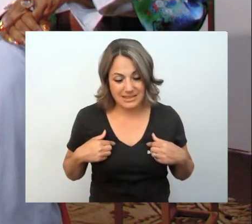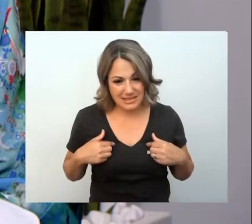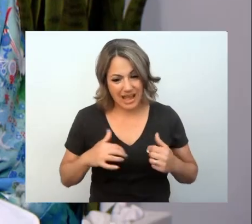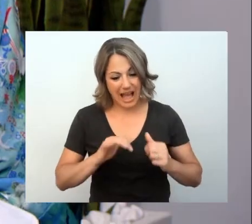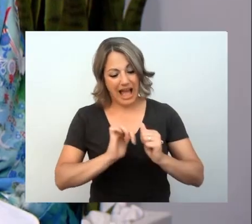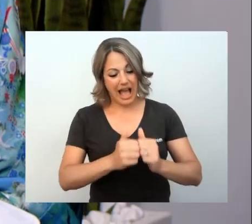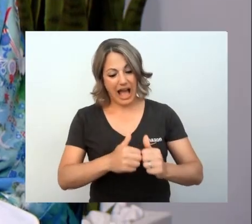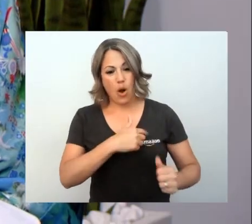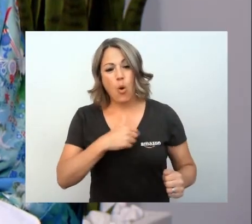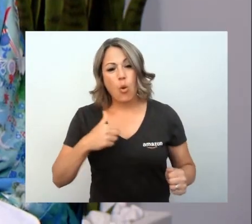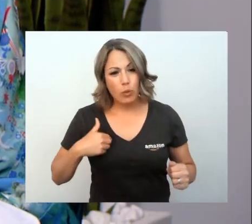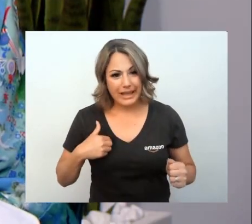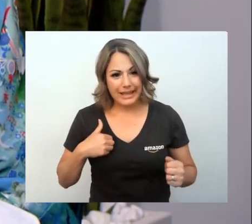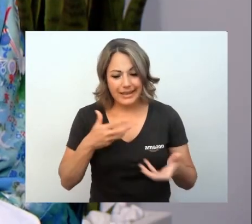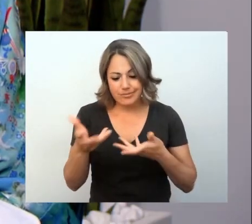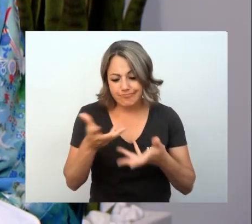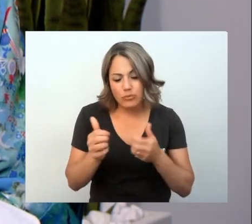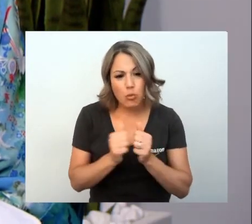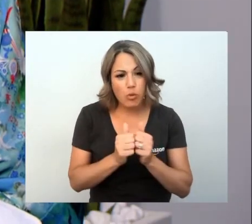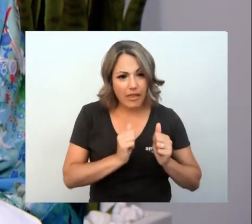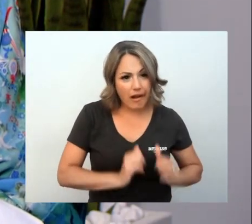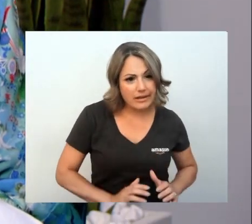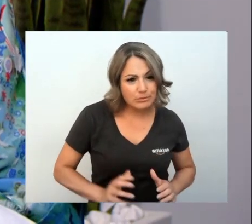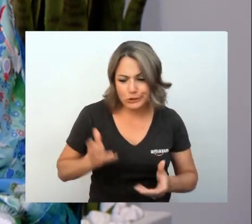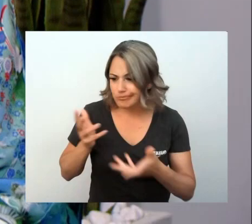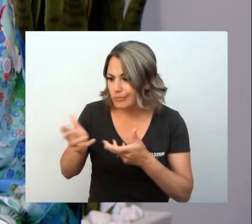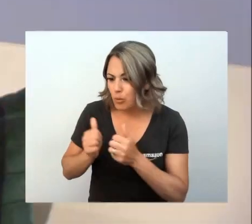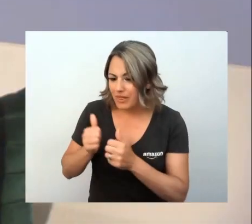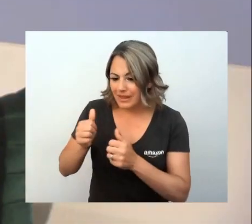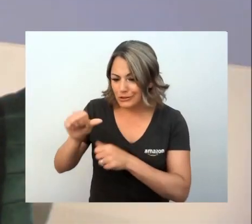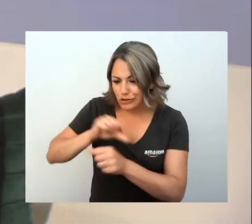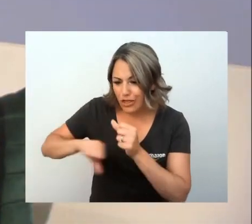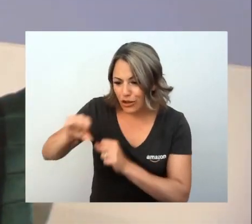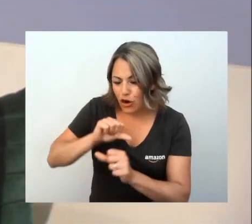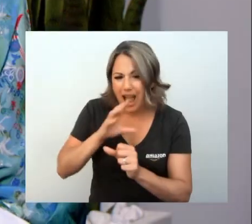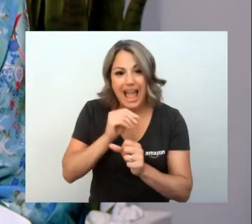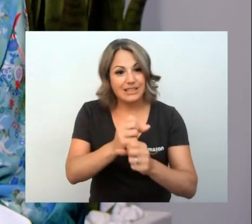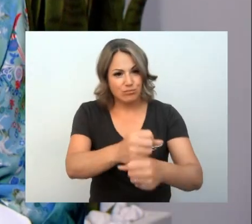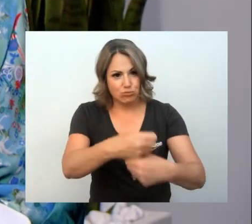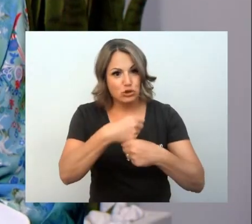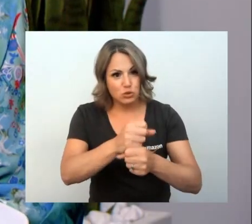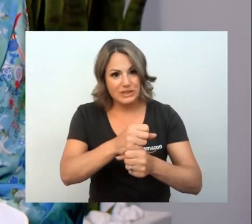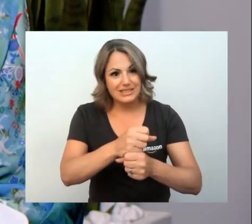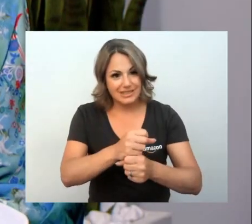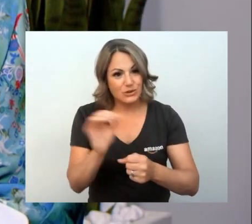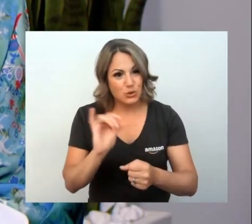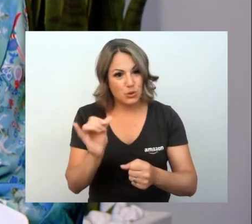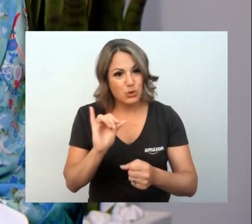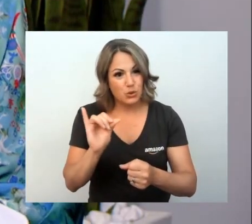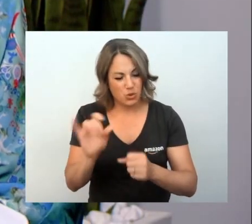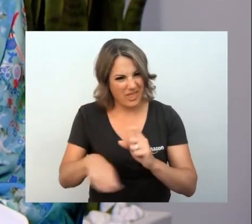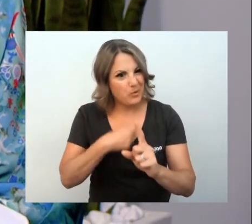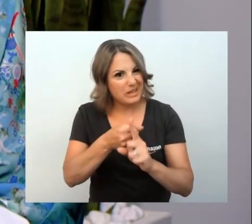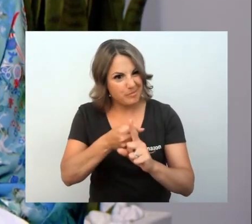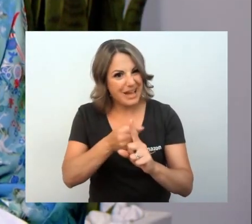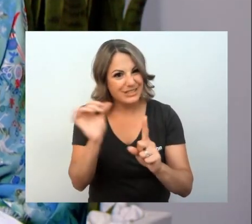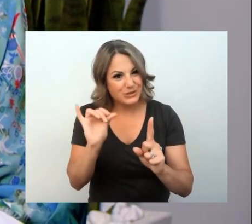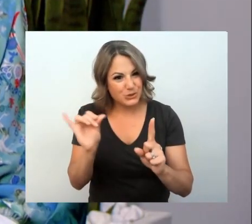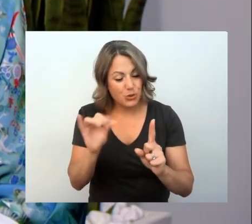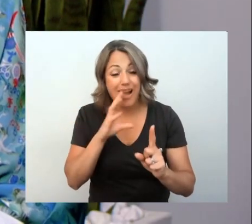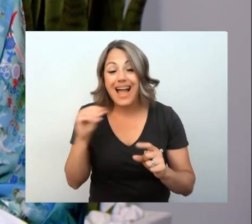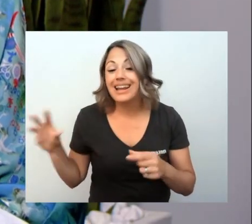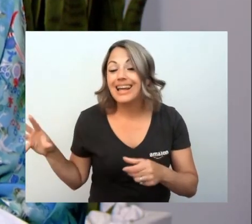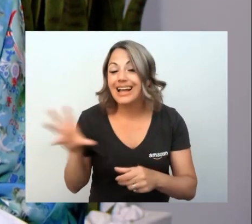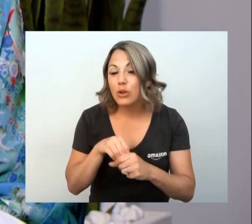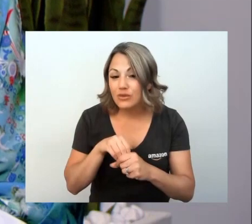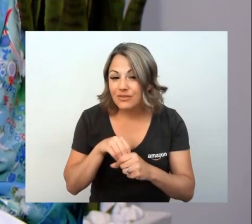how we deal with customers, how we deal with each other, and how we can produce. And I feel like, you know, the